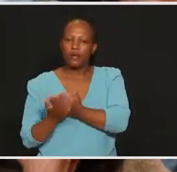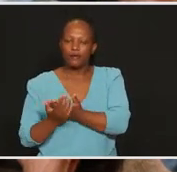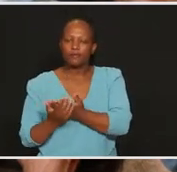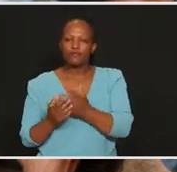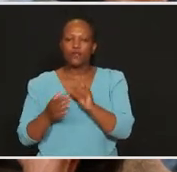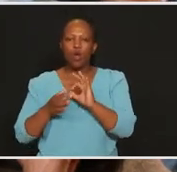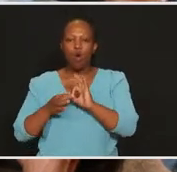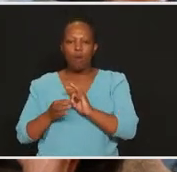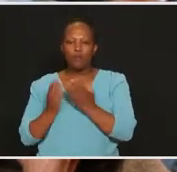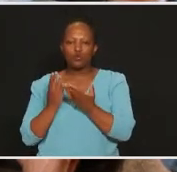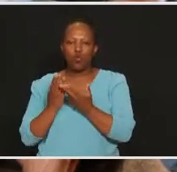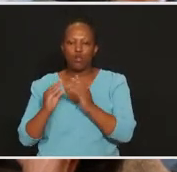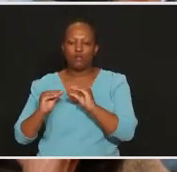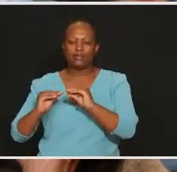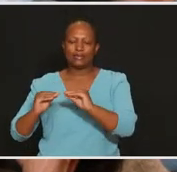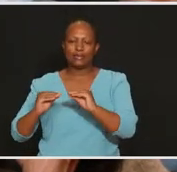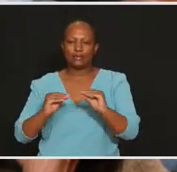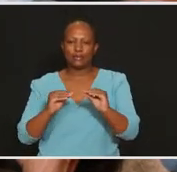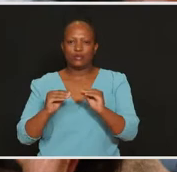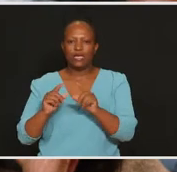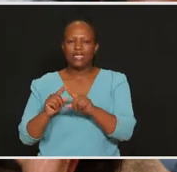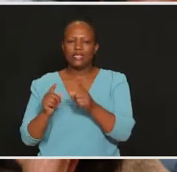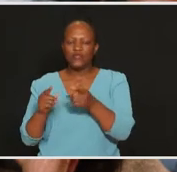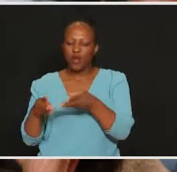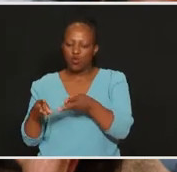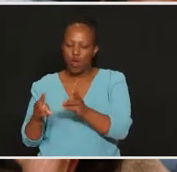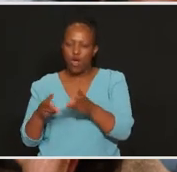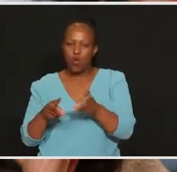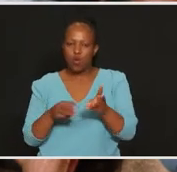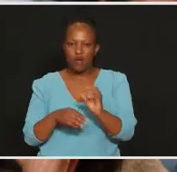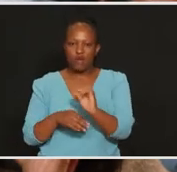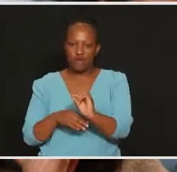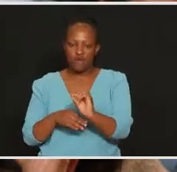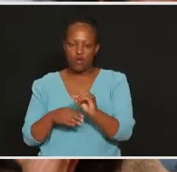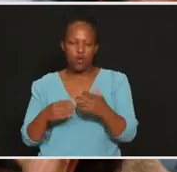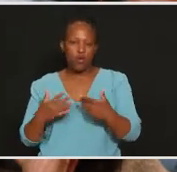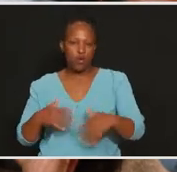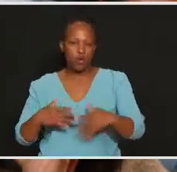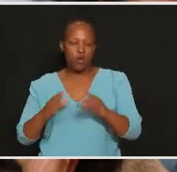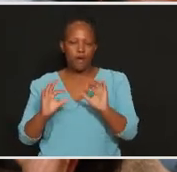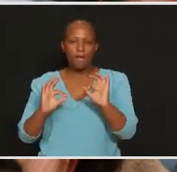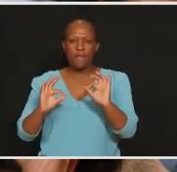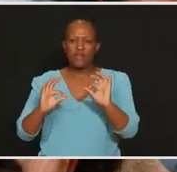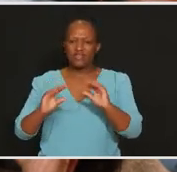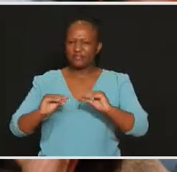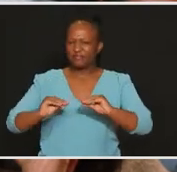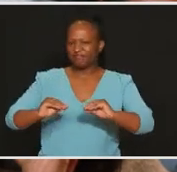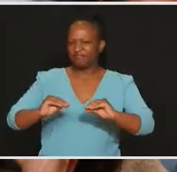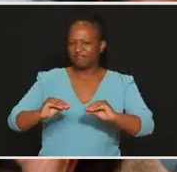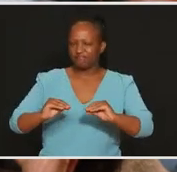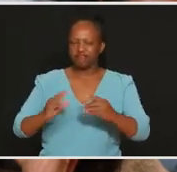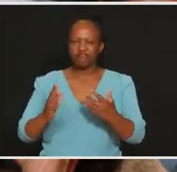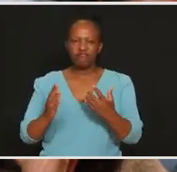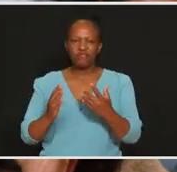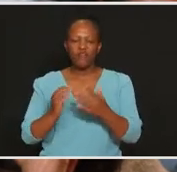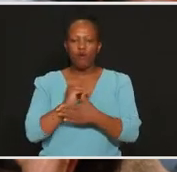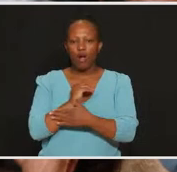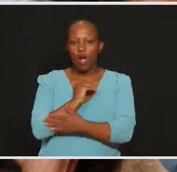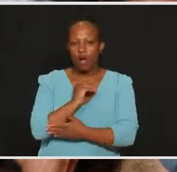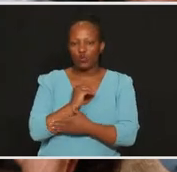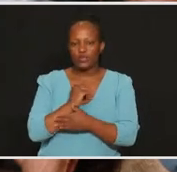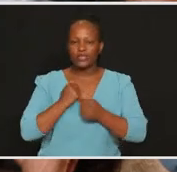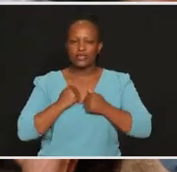different methodologies and it is and is a perfect educational laboratory and for our country